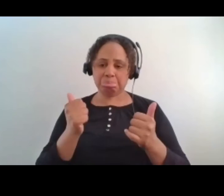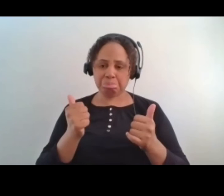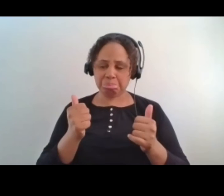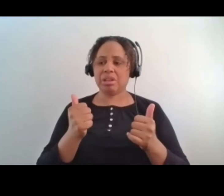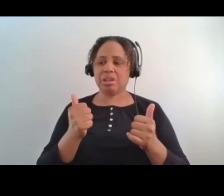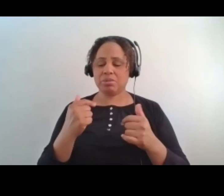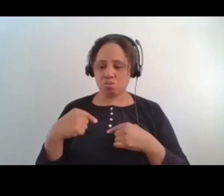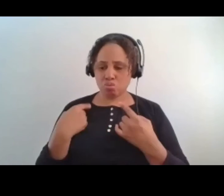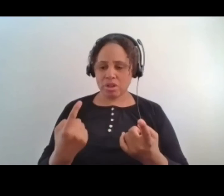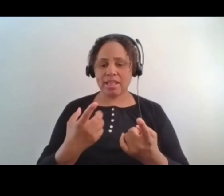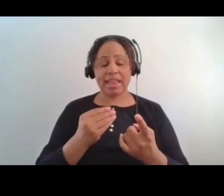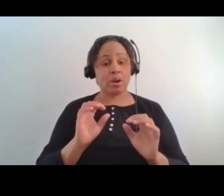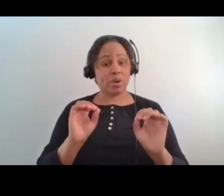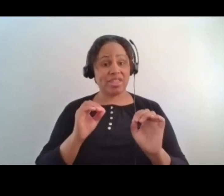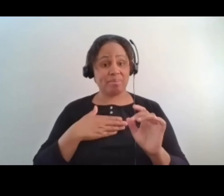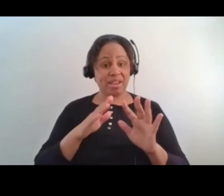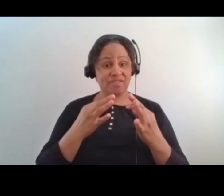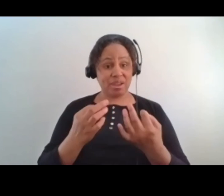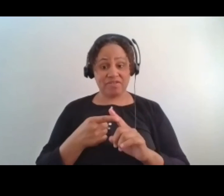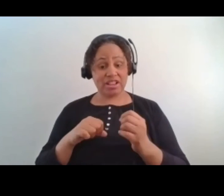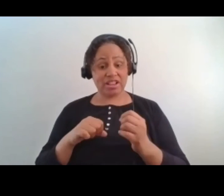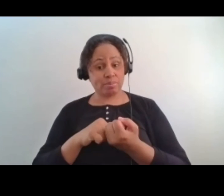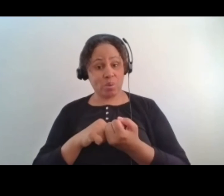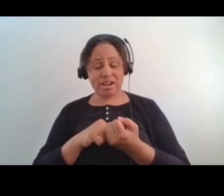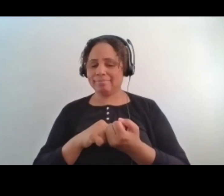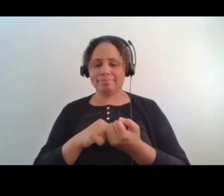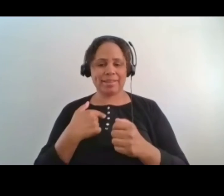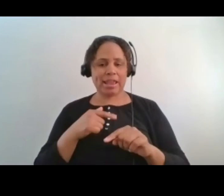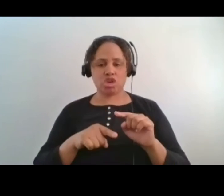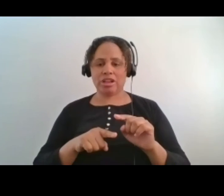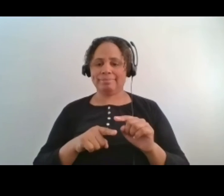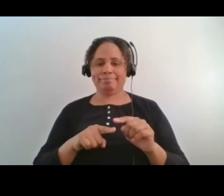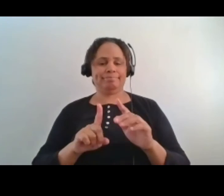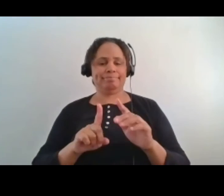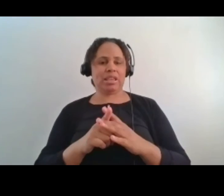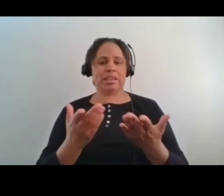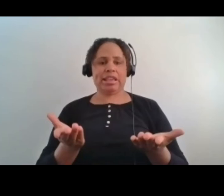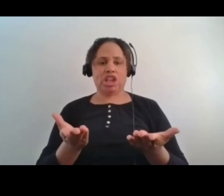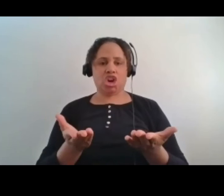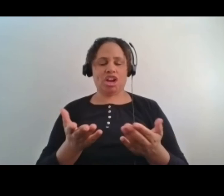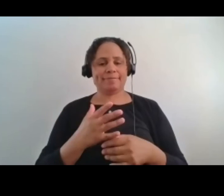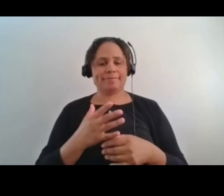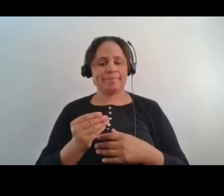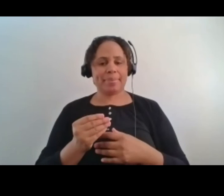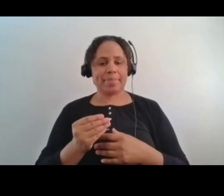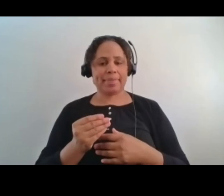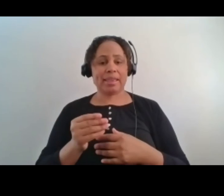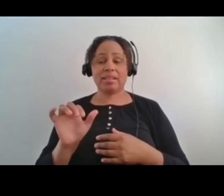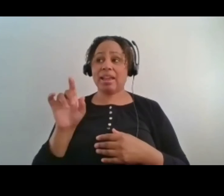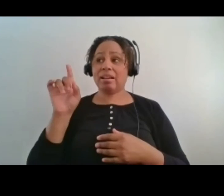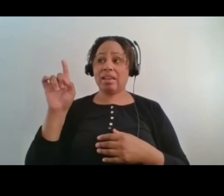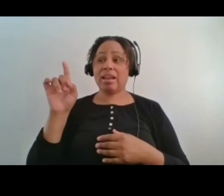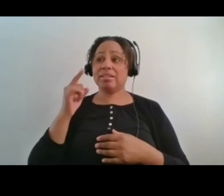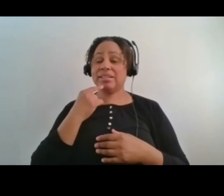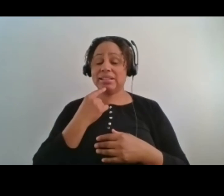my family and my friends' support, I would not have been here. And like Allah has said